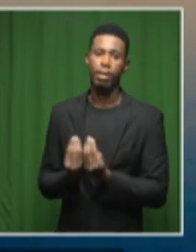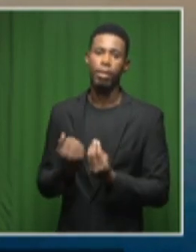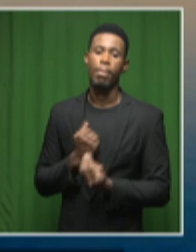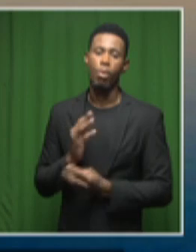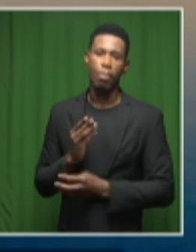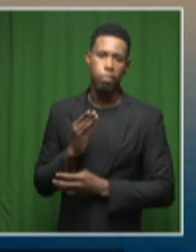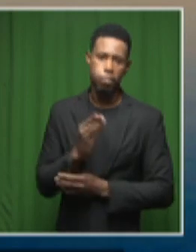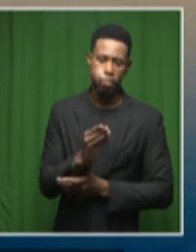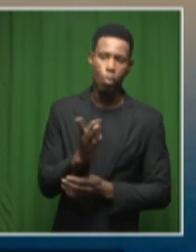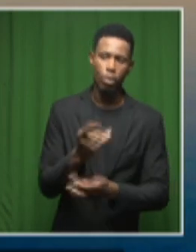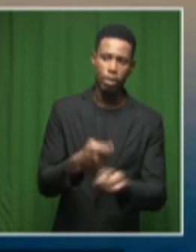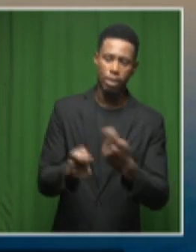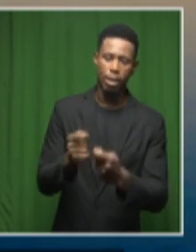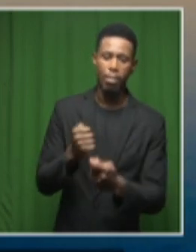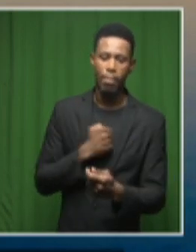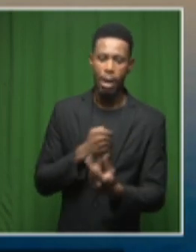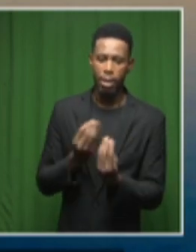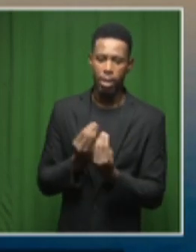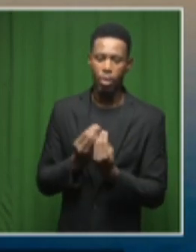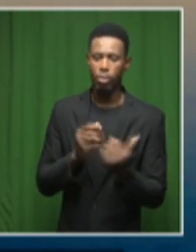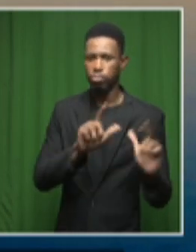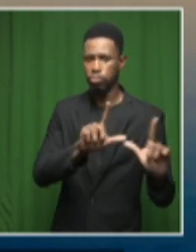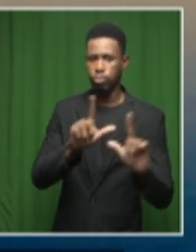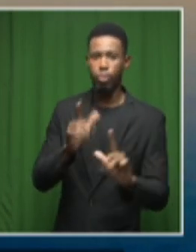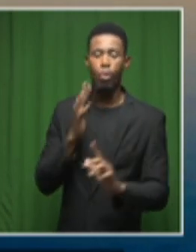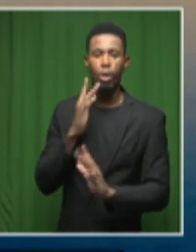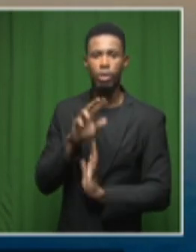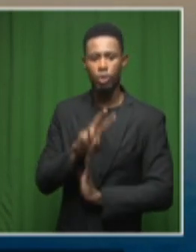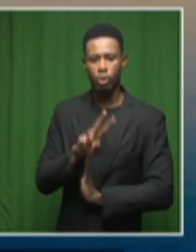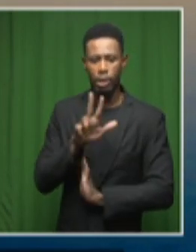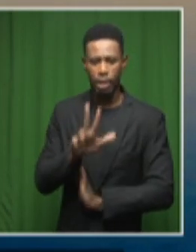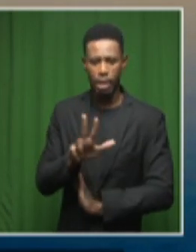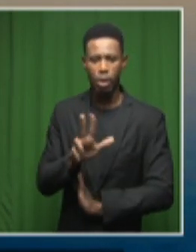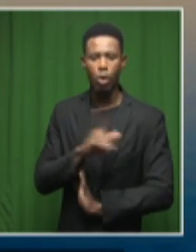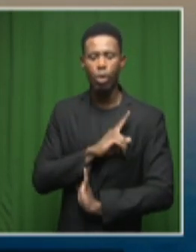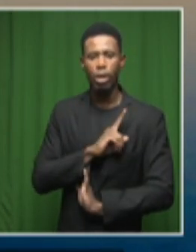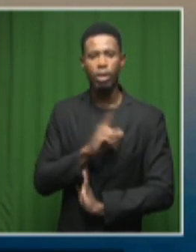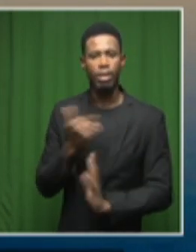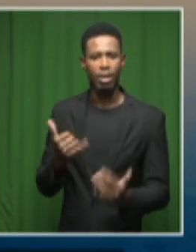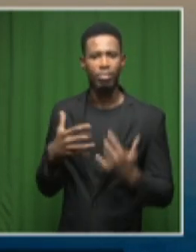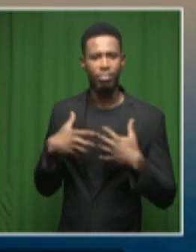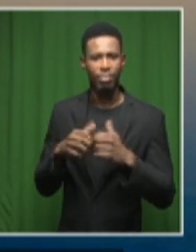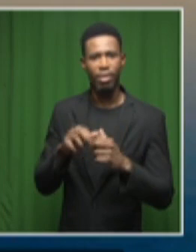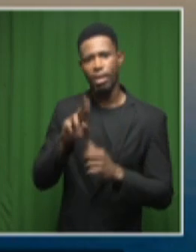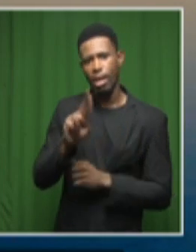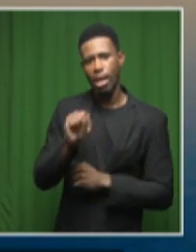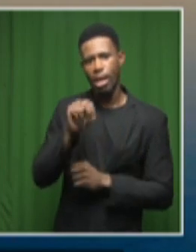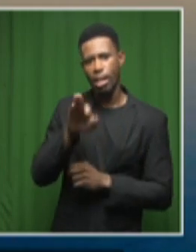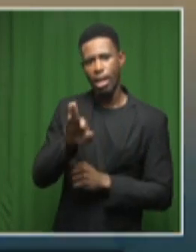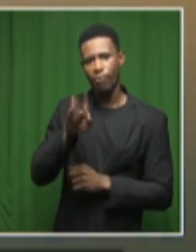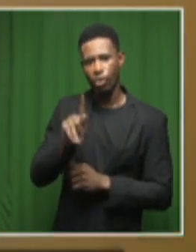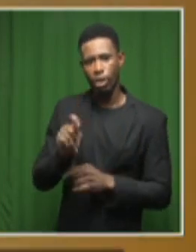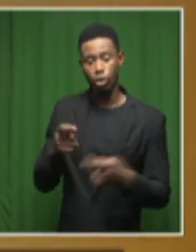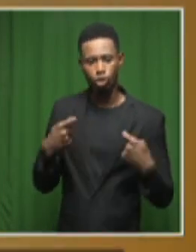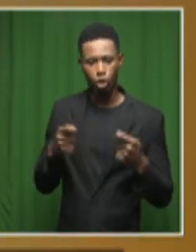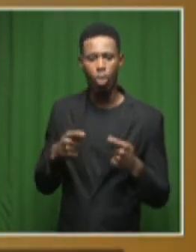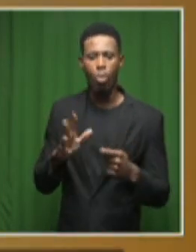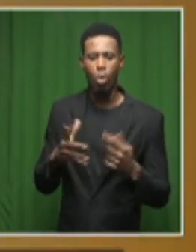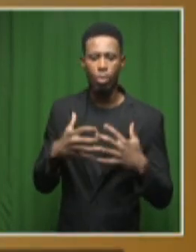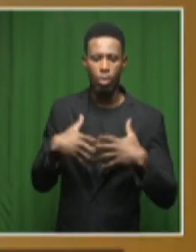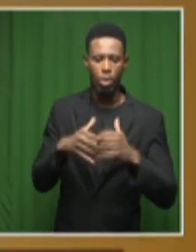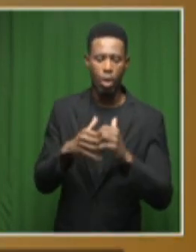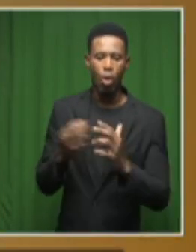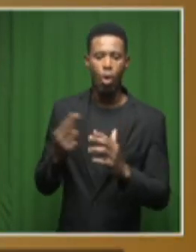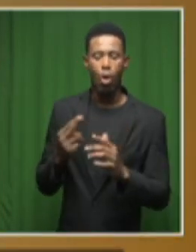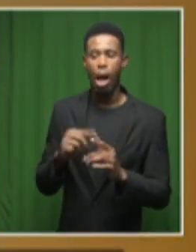and my art will be on display on the 28th as we launch the NFT store, and there'll be a couple of other artists. It's a great list. If you